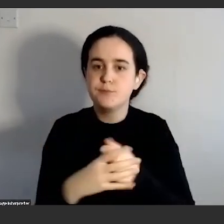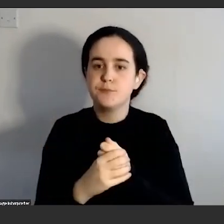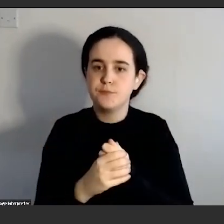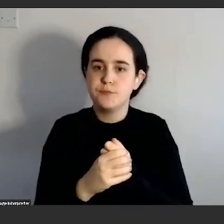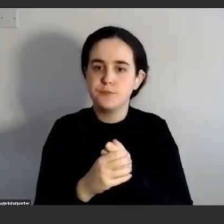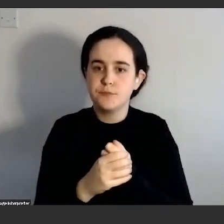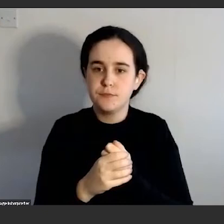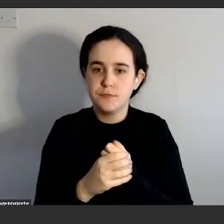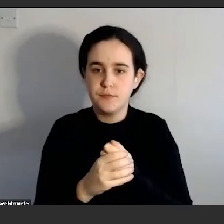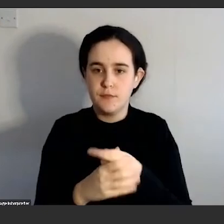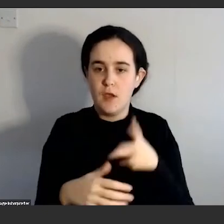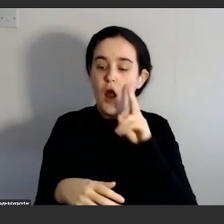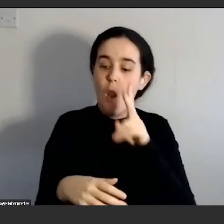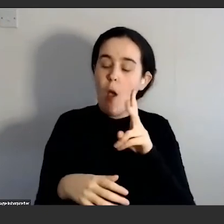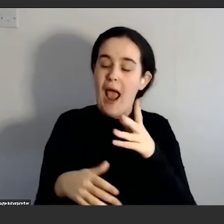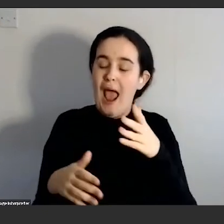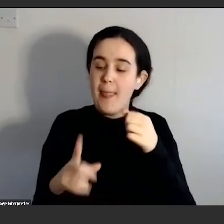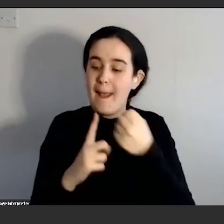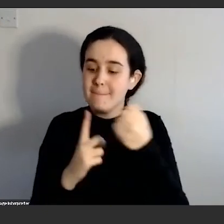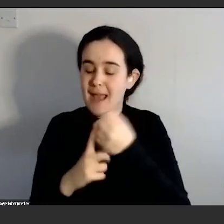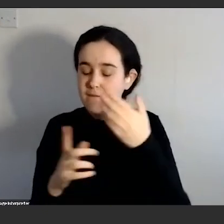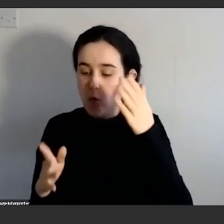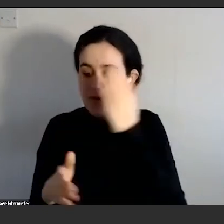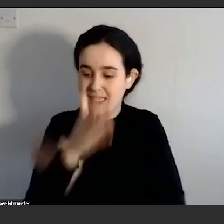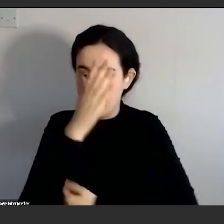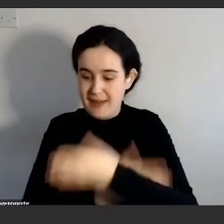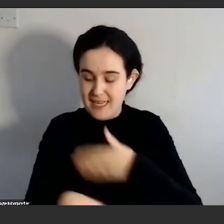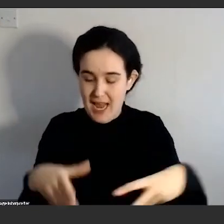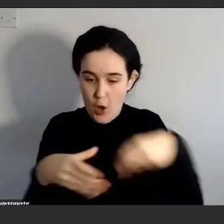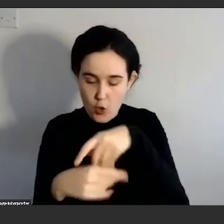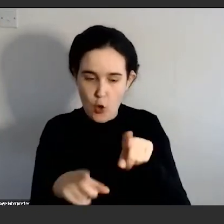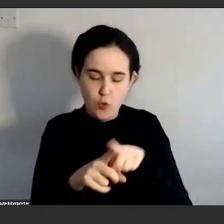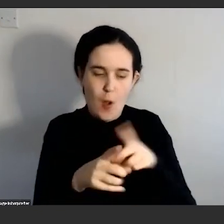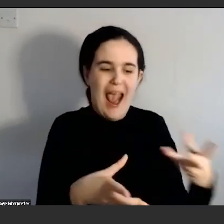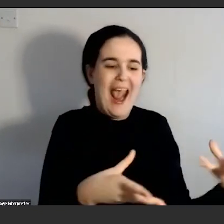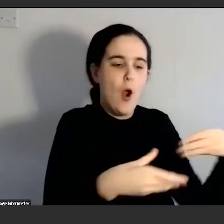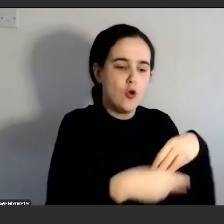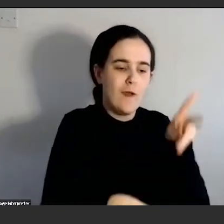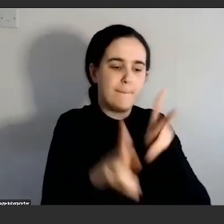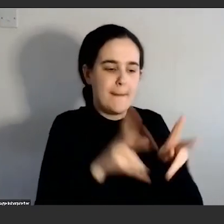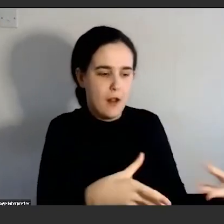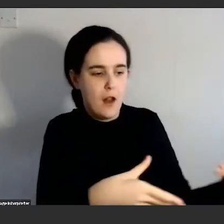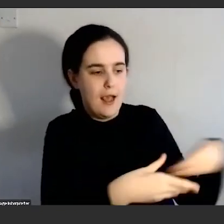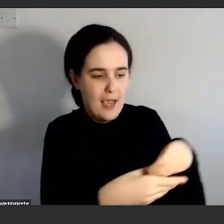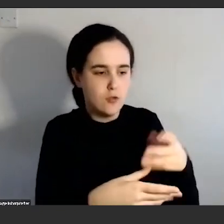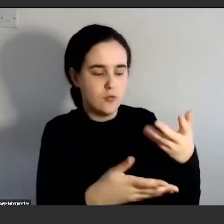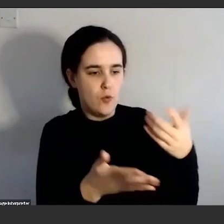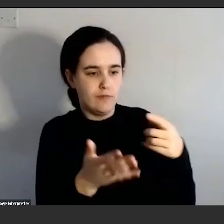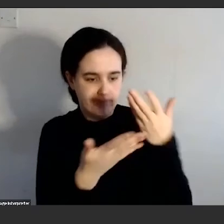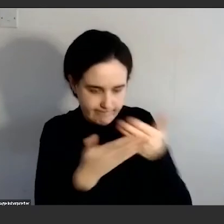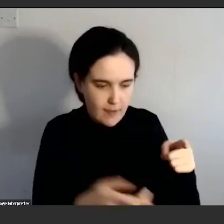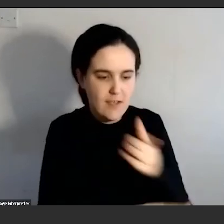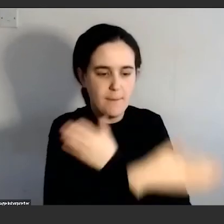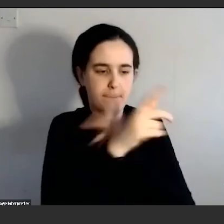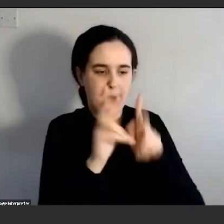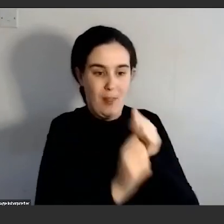people's inclusion, and non-communicable diseases, I think that's a really big oversight. So I hope the three of us can make a commitment that this panel's the